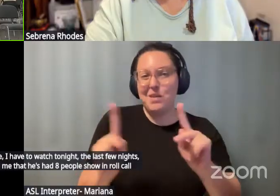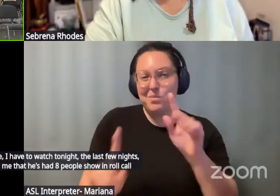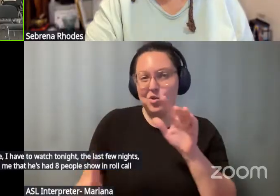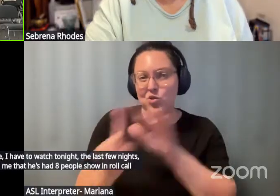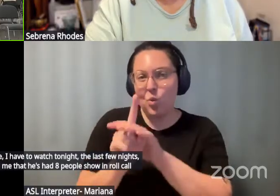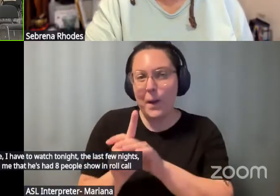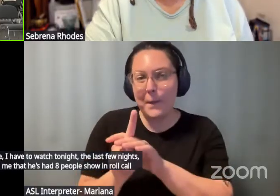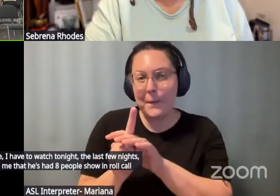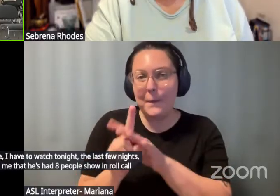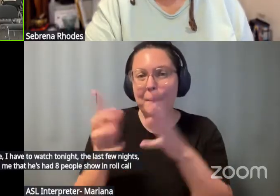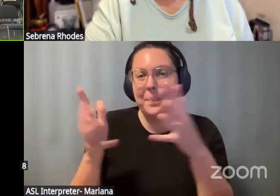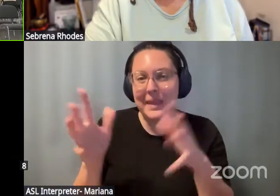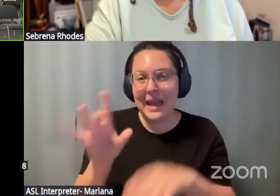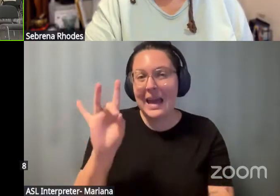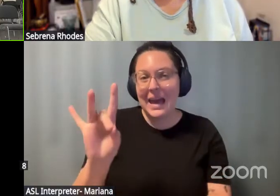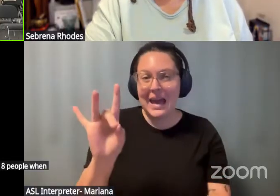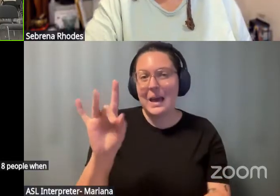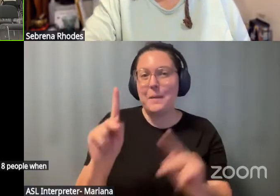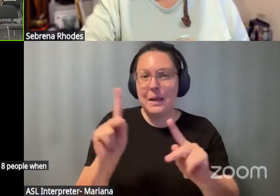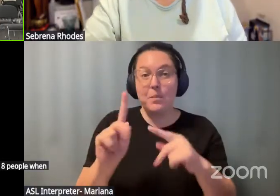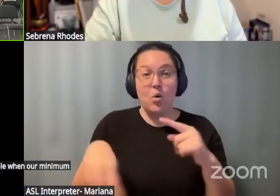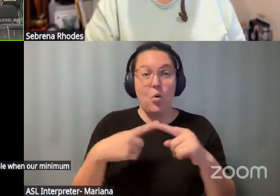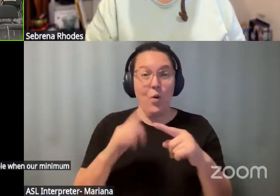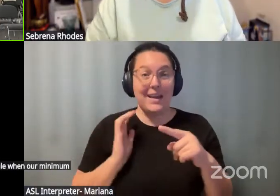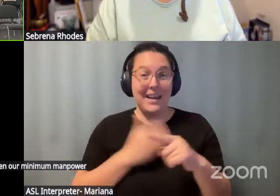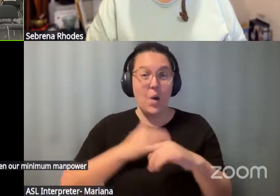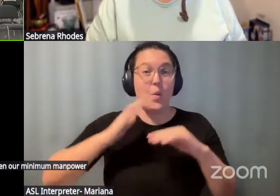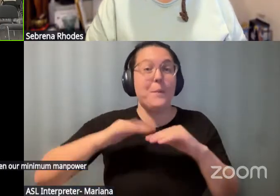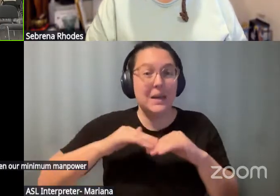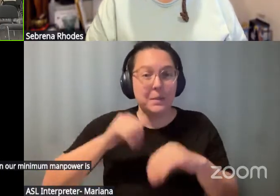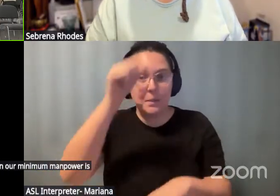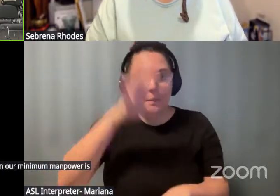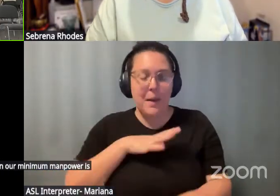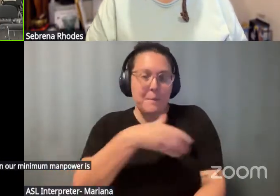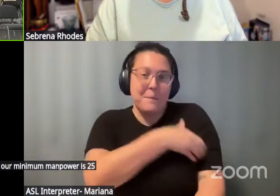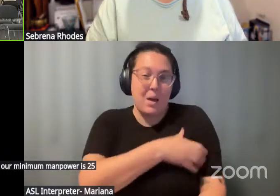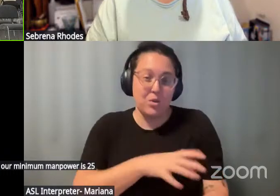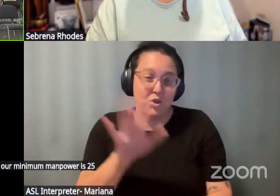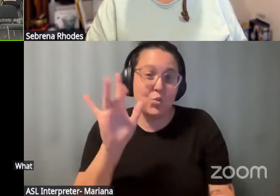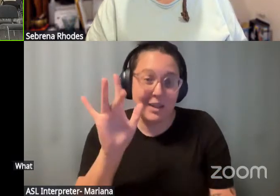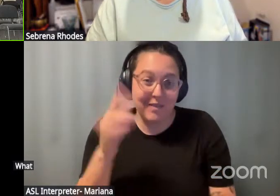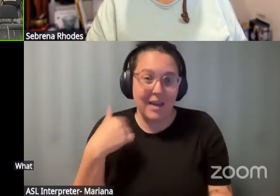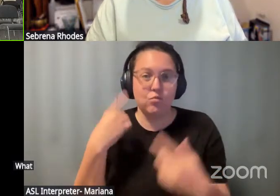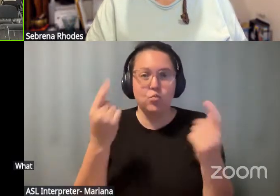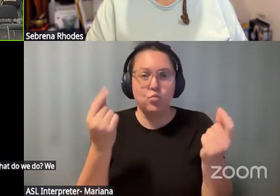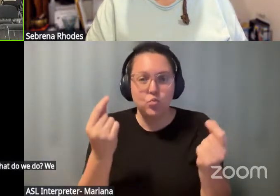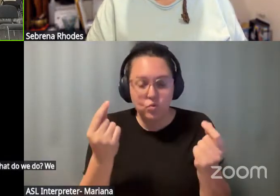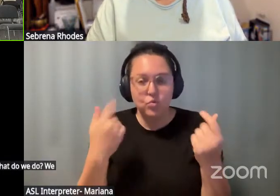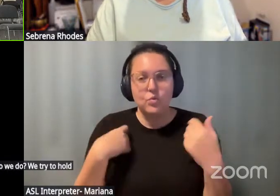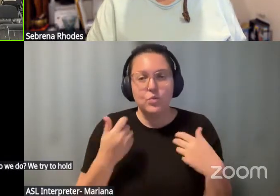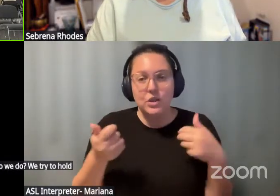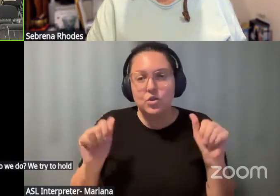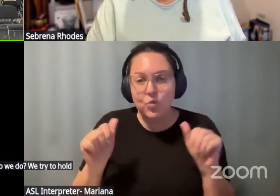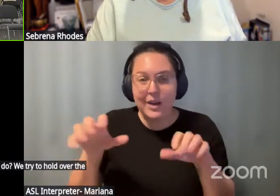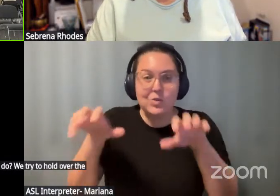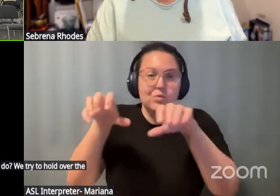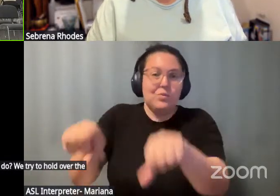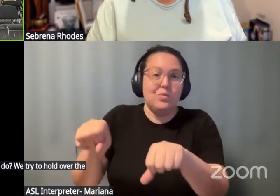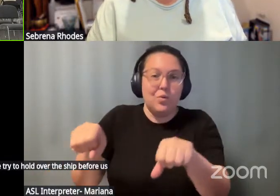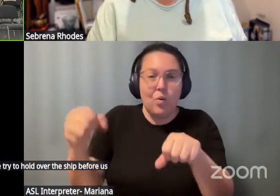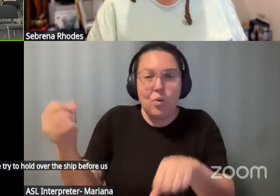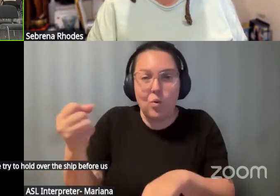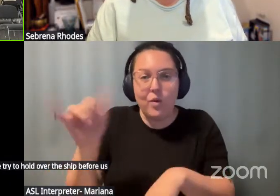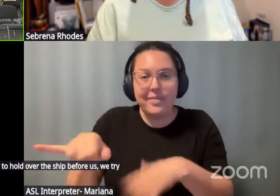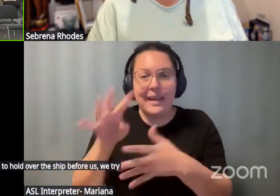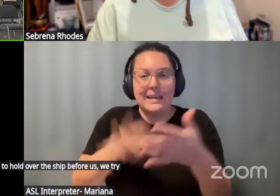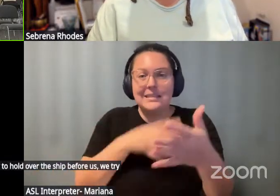8 people when our minimum manpower is 25. What do? We try to hold over the shift before us.